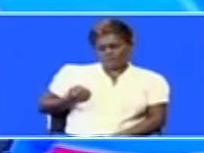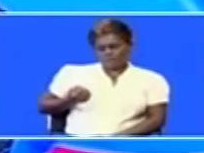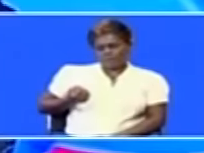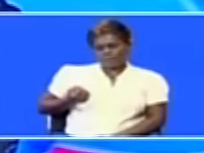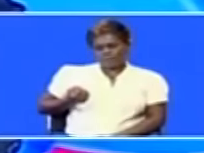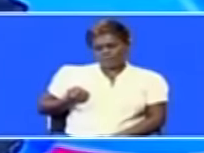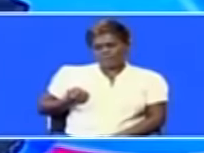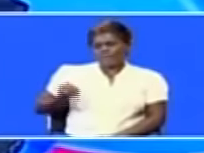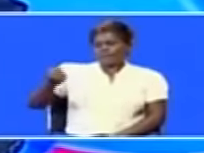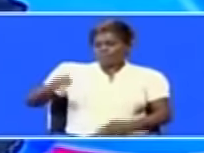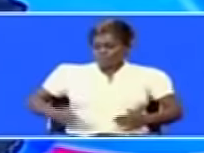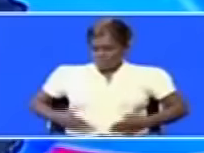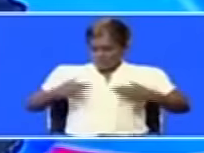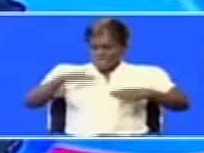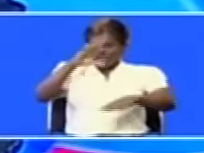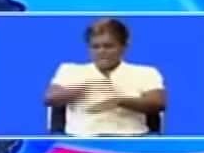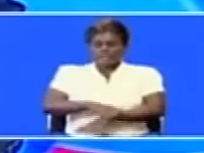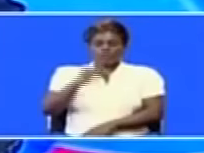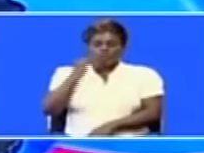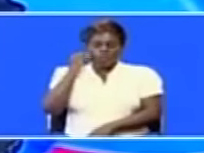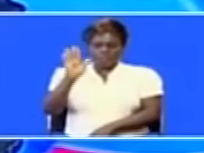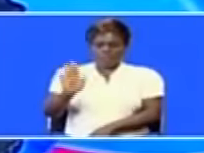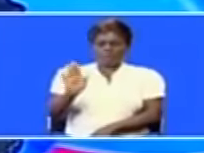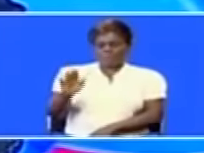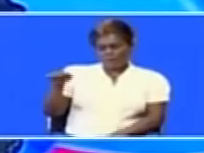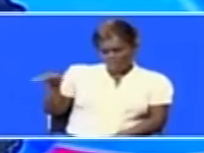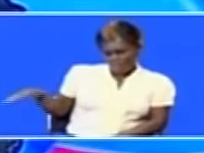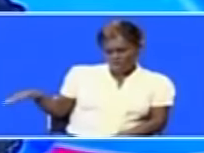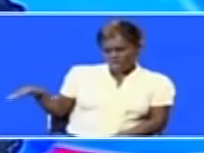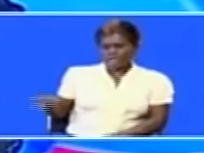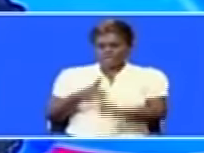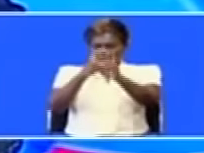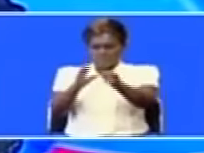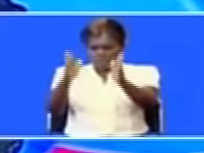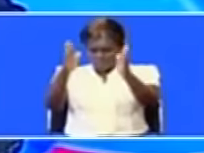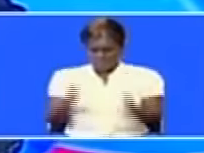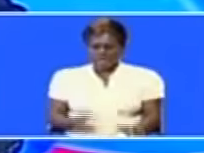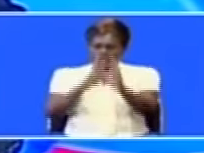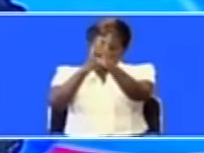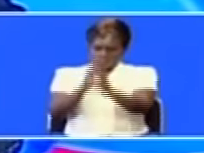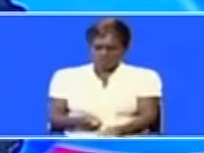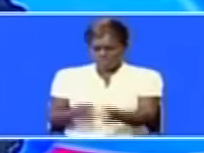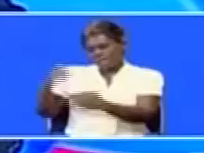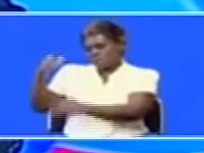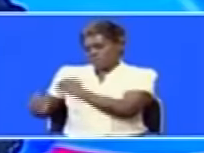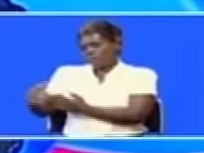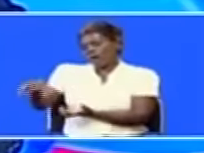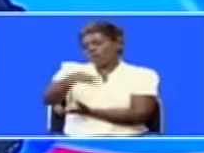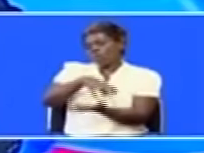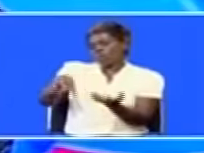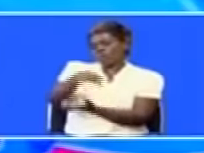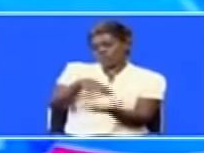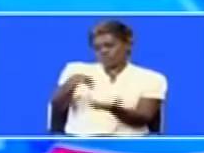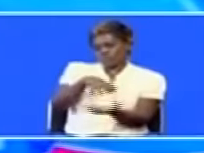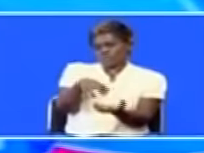Chelele. Chelele's body was found in a Kapkwen home in Bomet this morning. As KTN's Timothy Otieno now reports, the neighbors are puzzled as her home